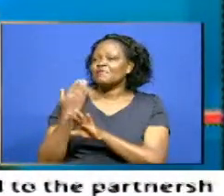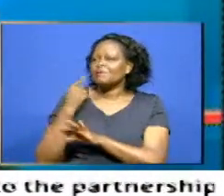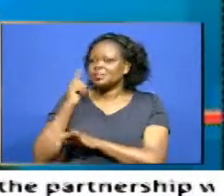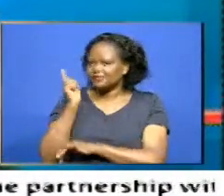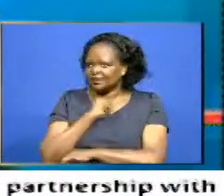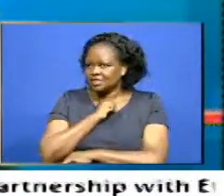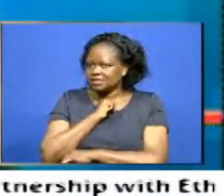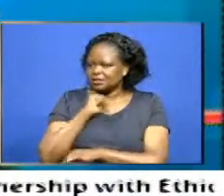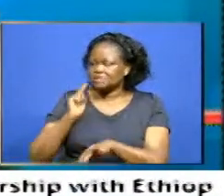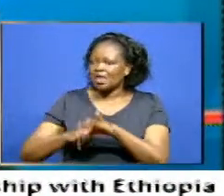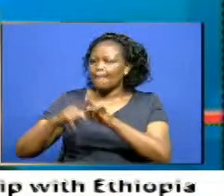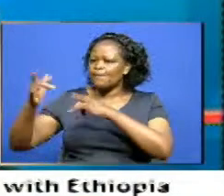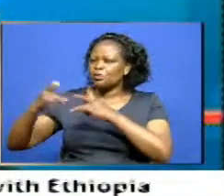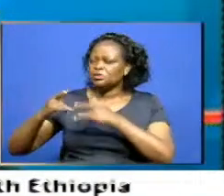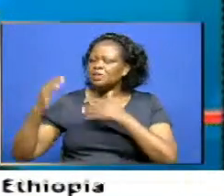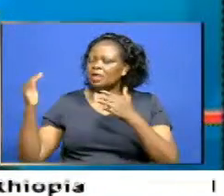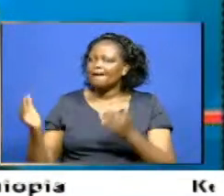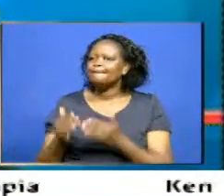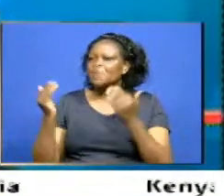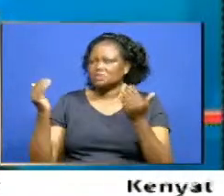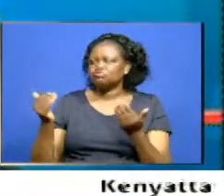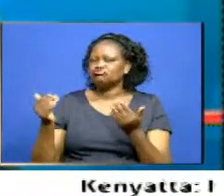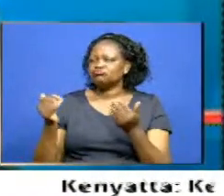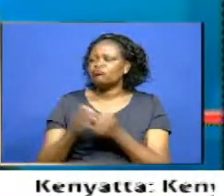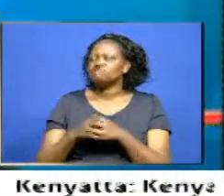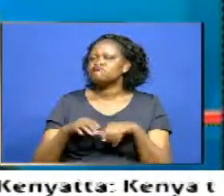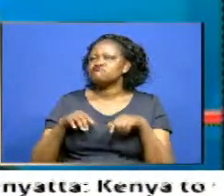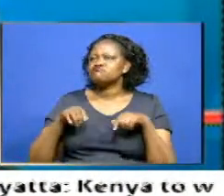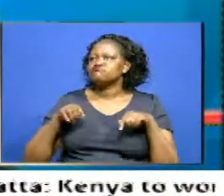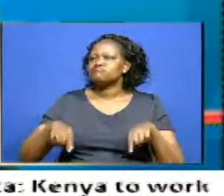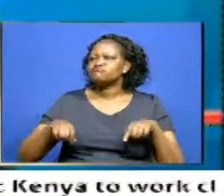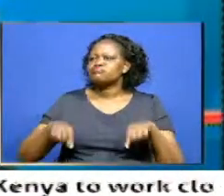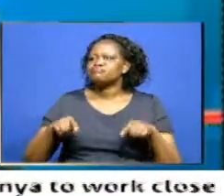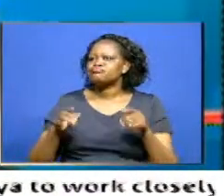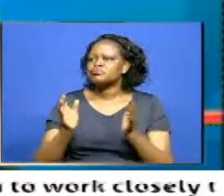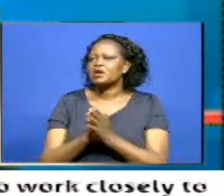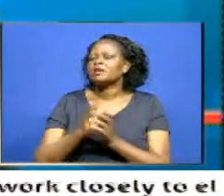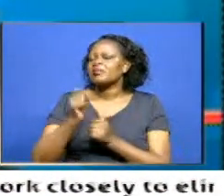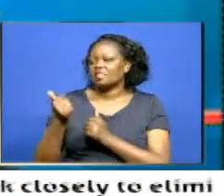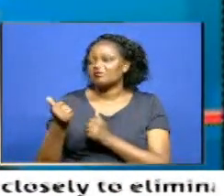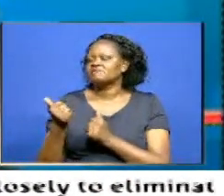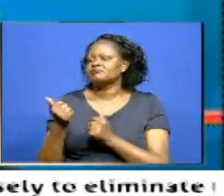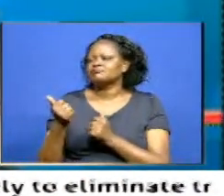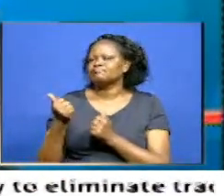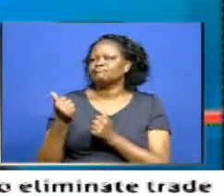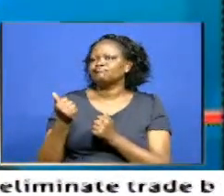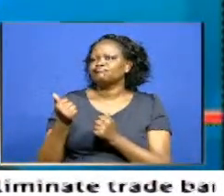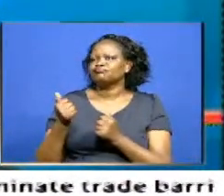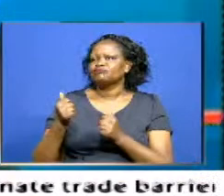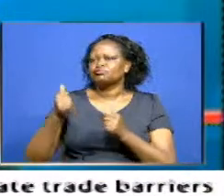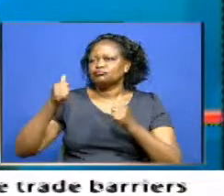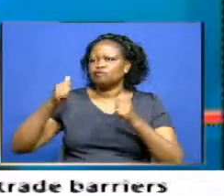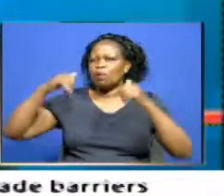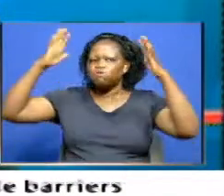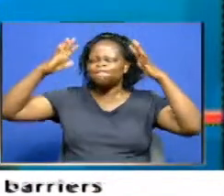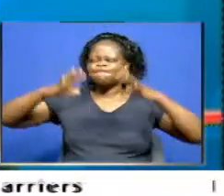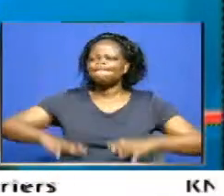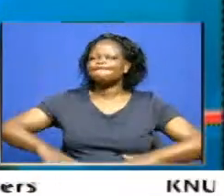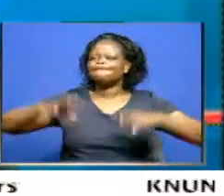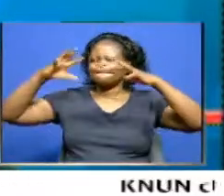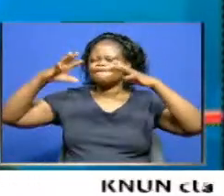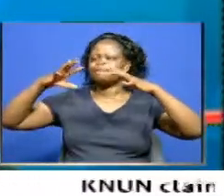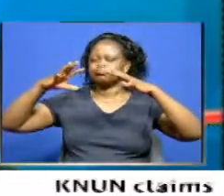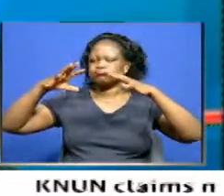look at the impact of locusts, the impact of floods, and then COVID-19, so the ASAL areas